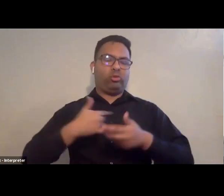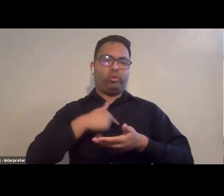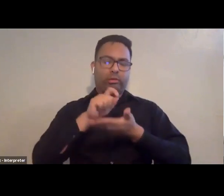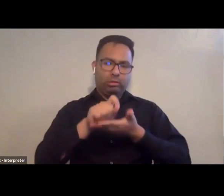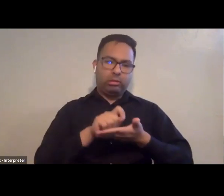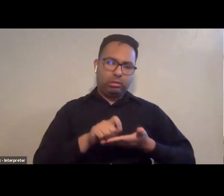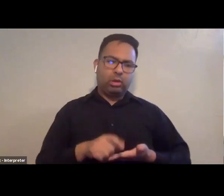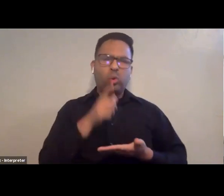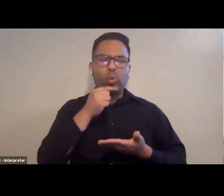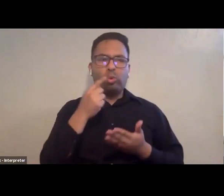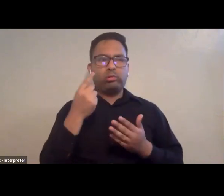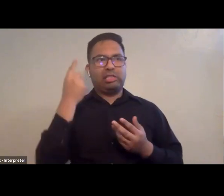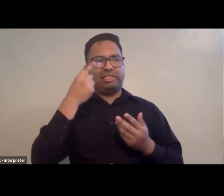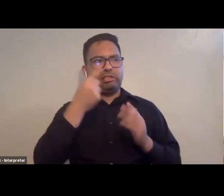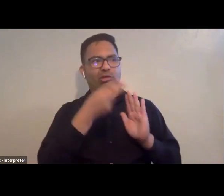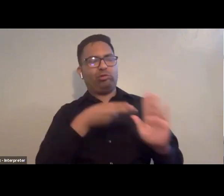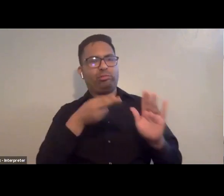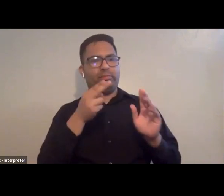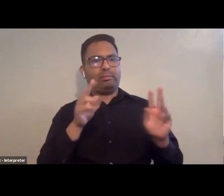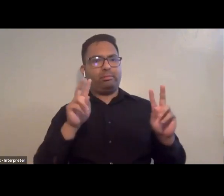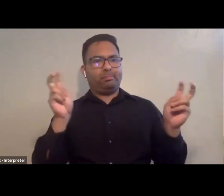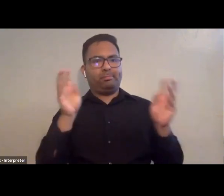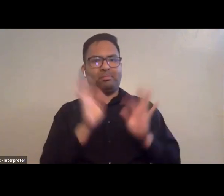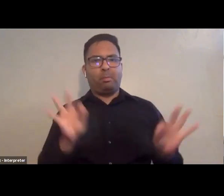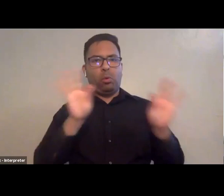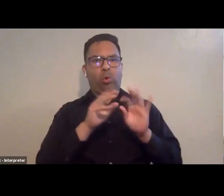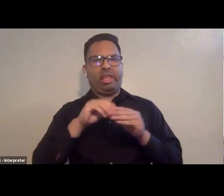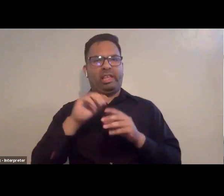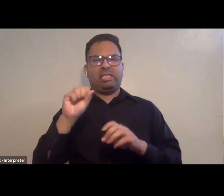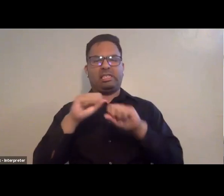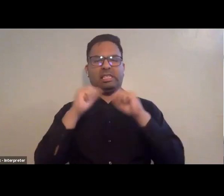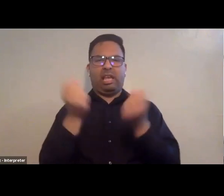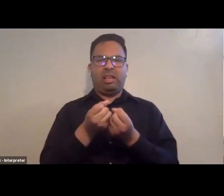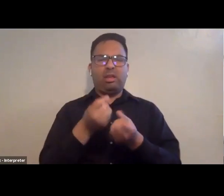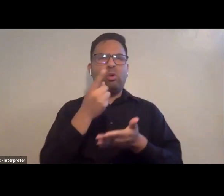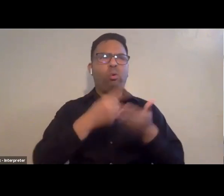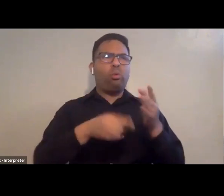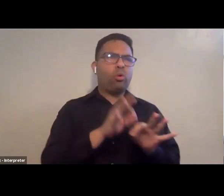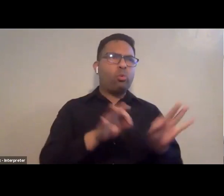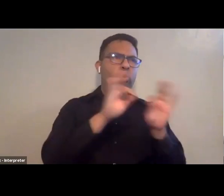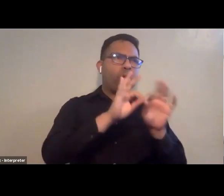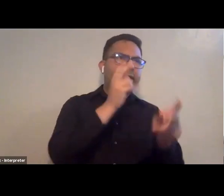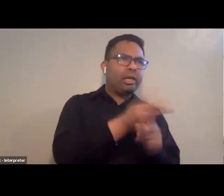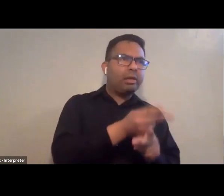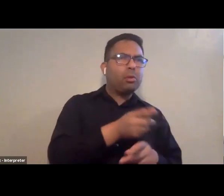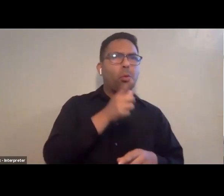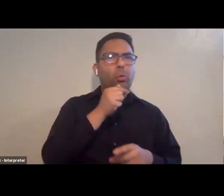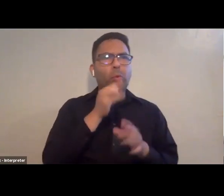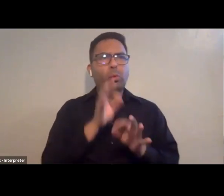considered important in a society and what is worth keeping and who is worth